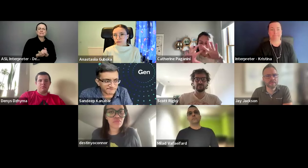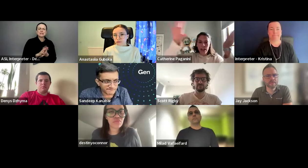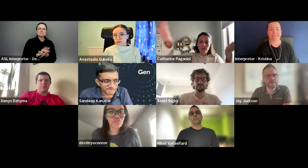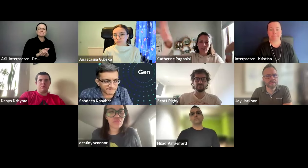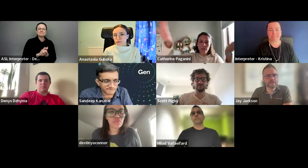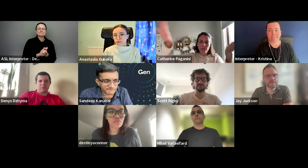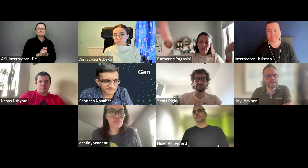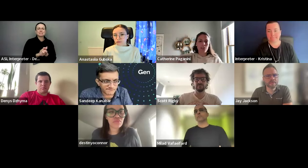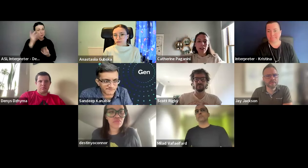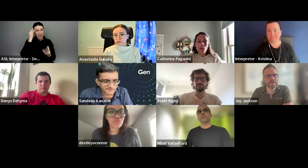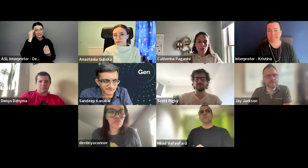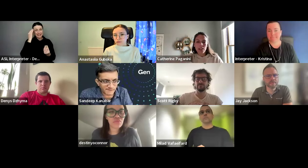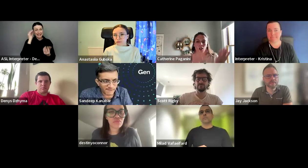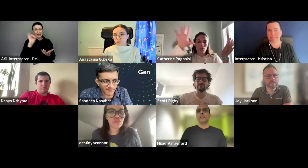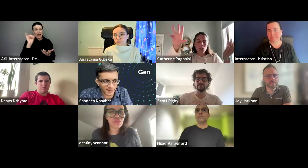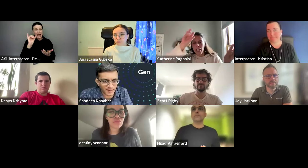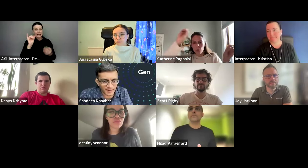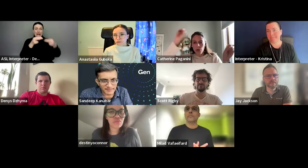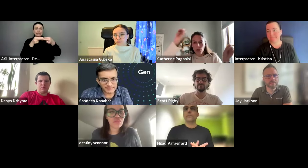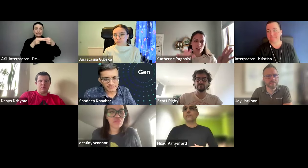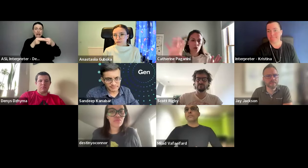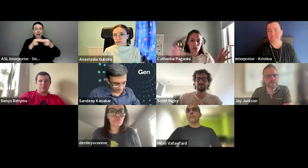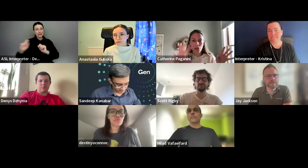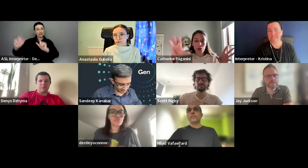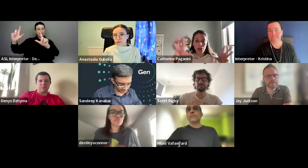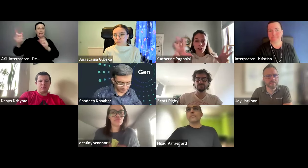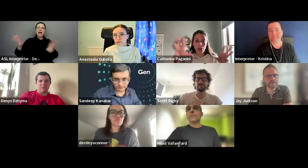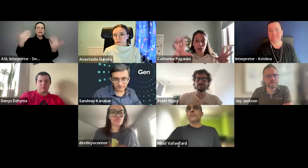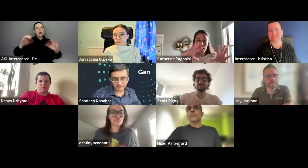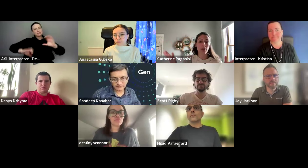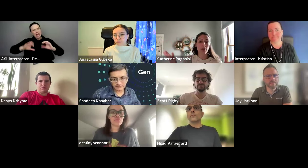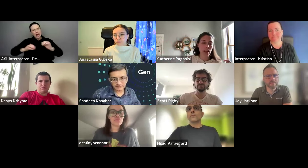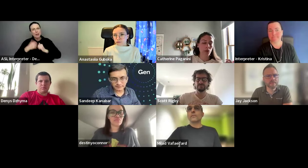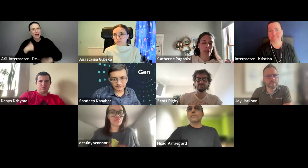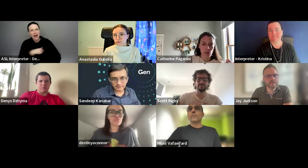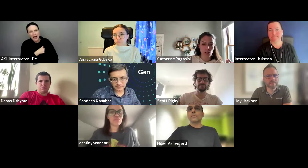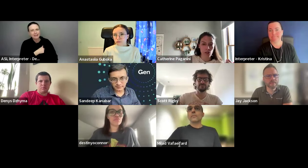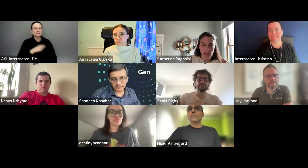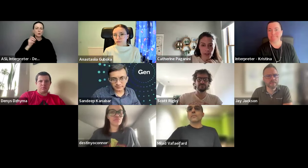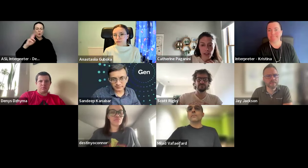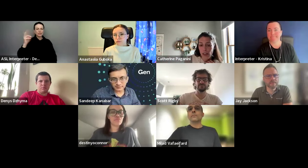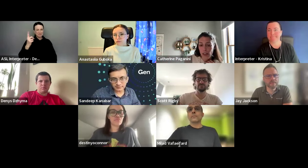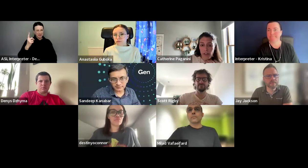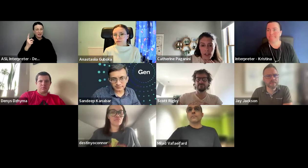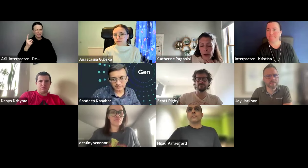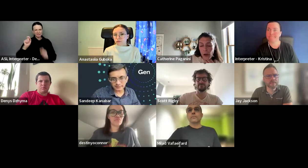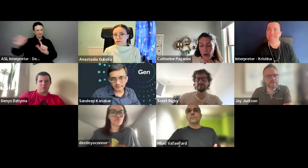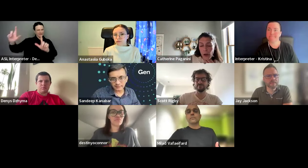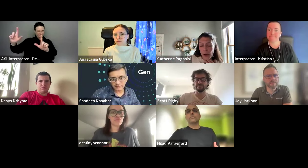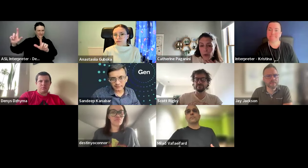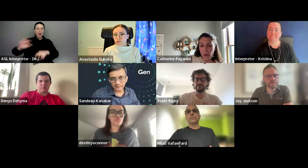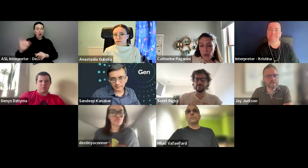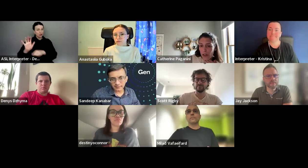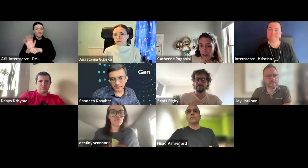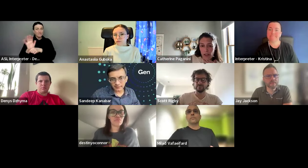I was thinking to have like a little slide or something, come chat with us, or, you know, like some stuff that we can have. We can also have a